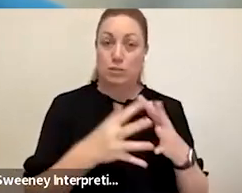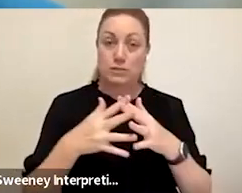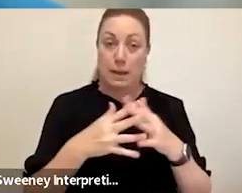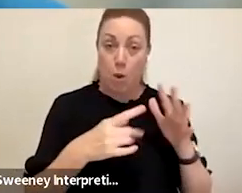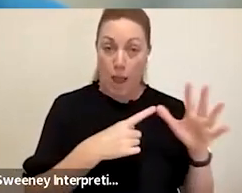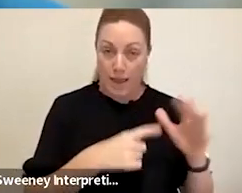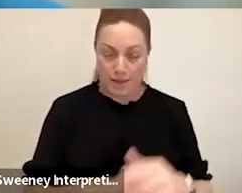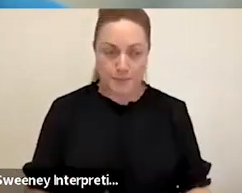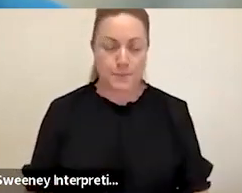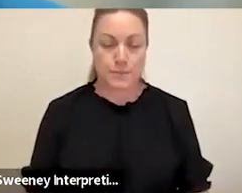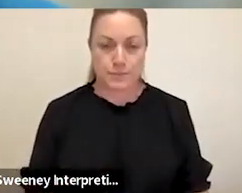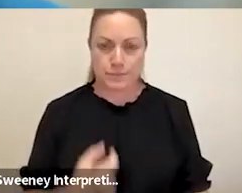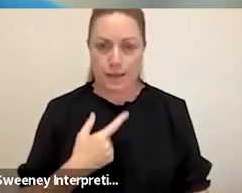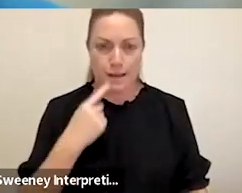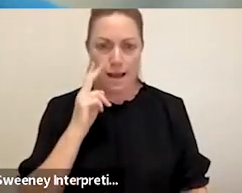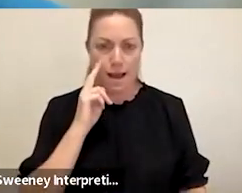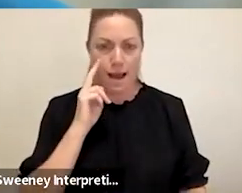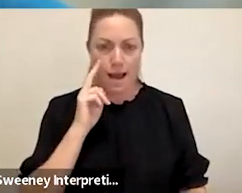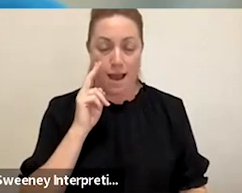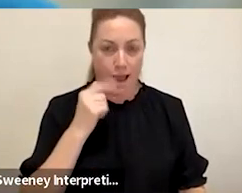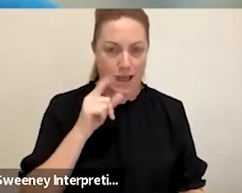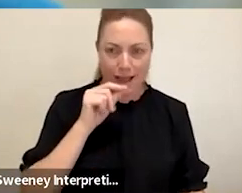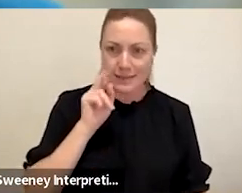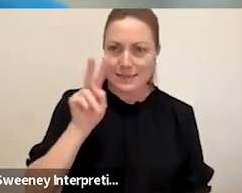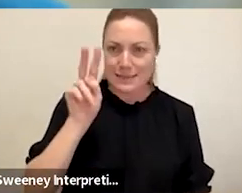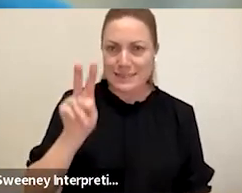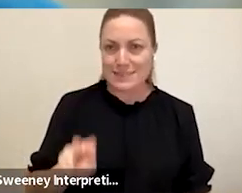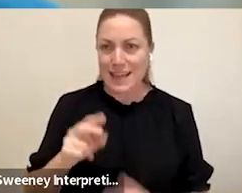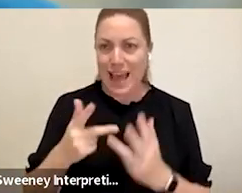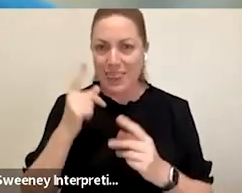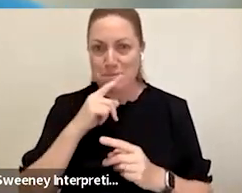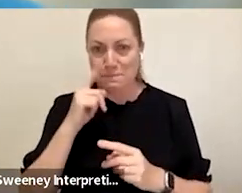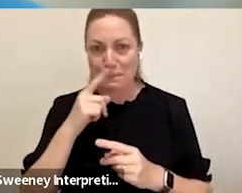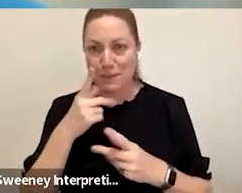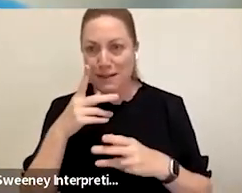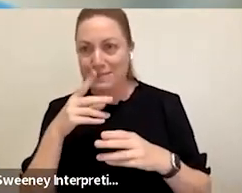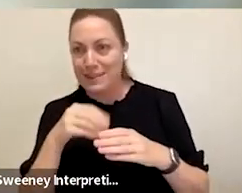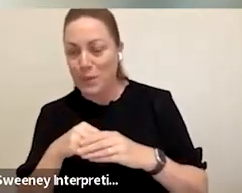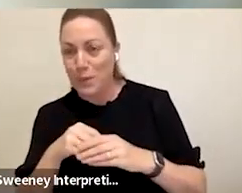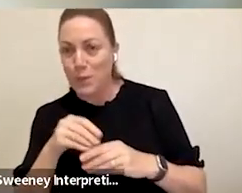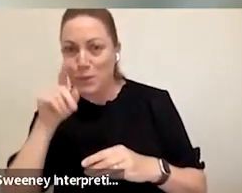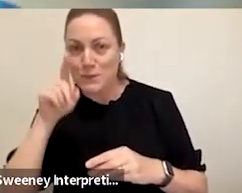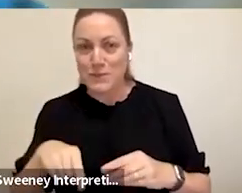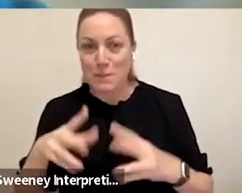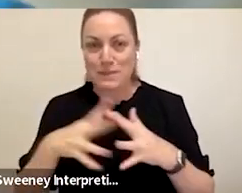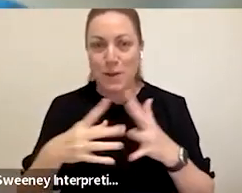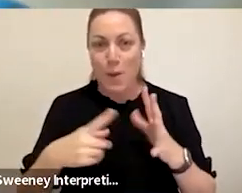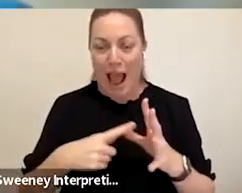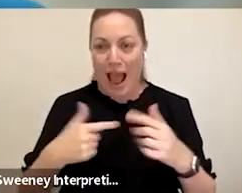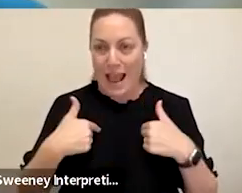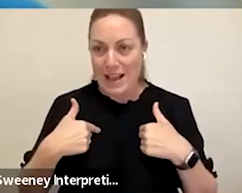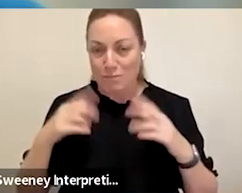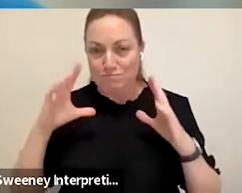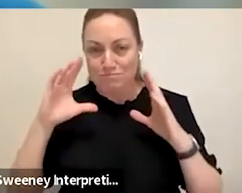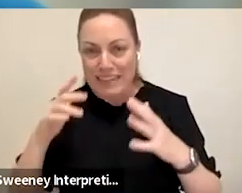seen that there are other people on the chat from Perth as well, so I'll be so keen to connect with those people. I